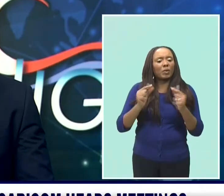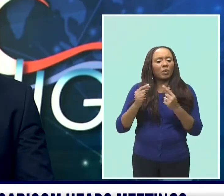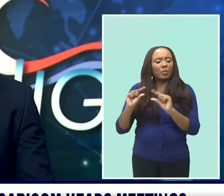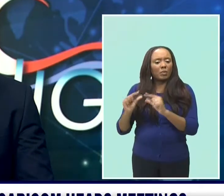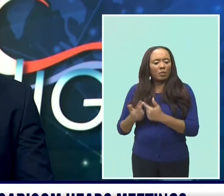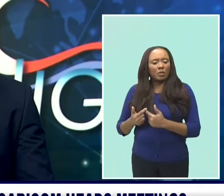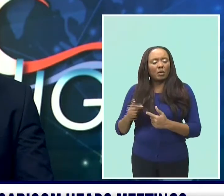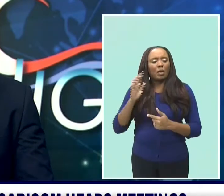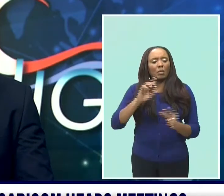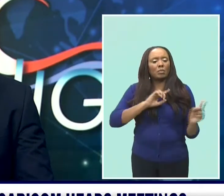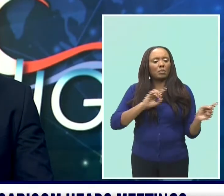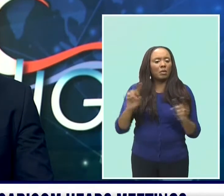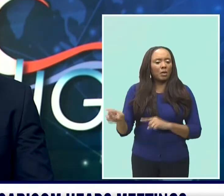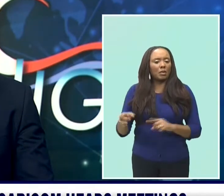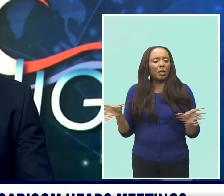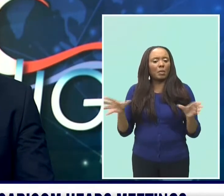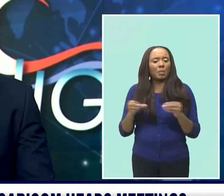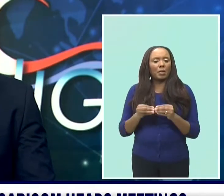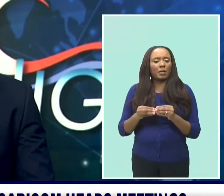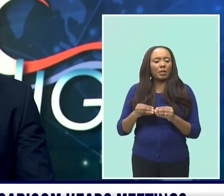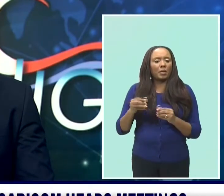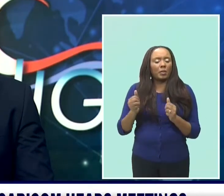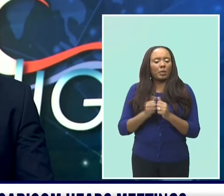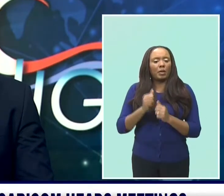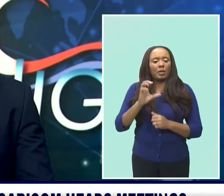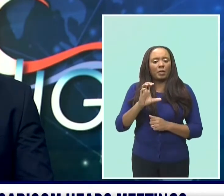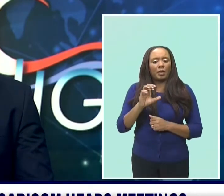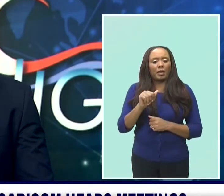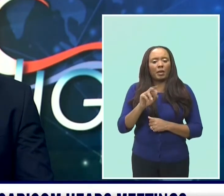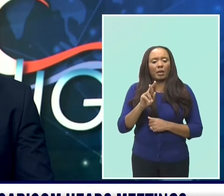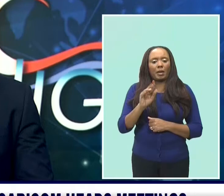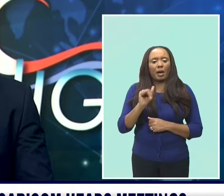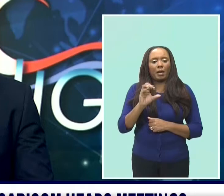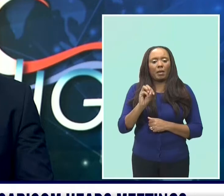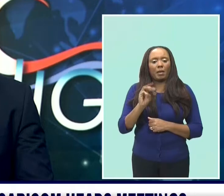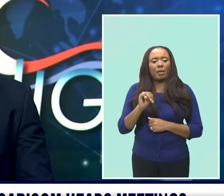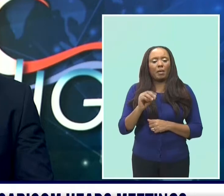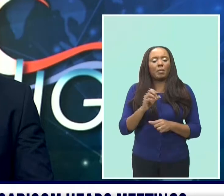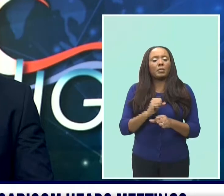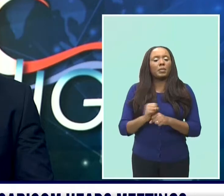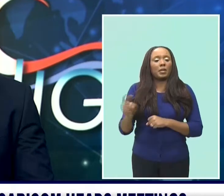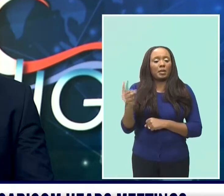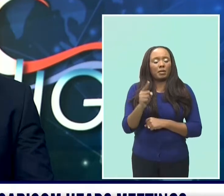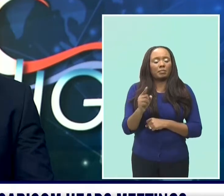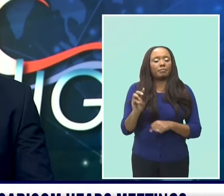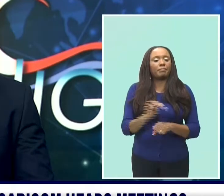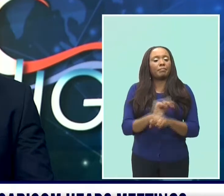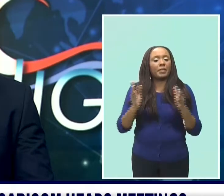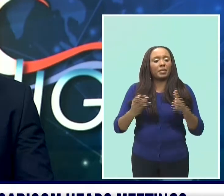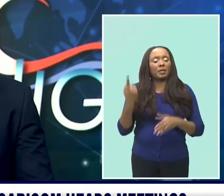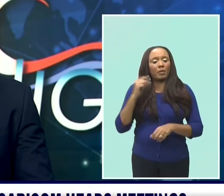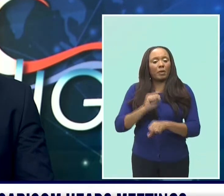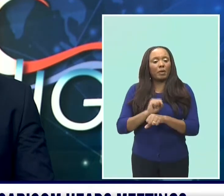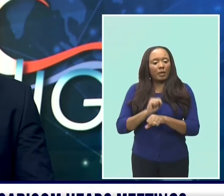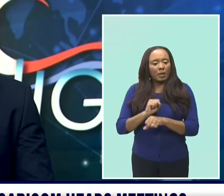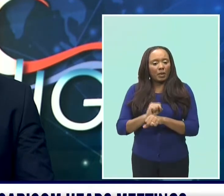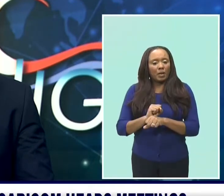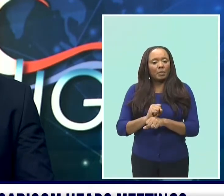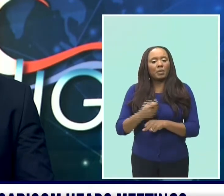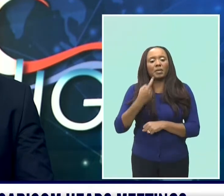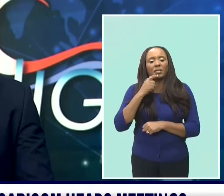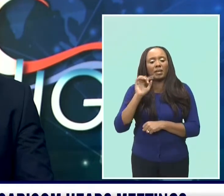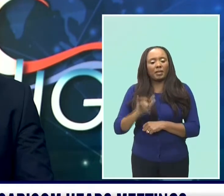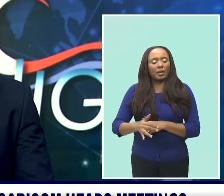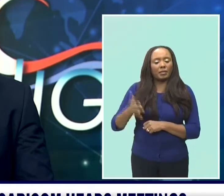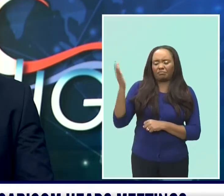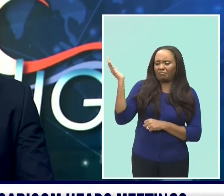the CARICOM Heads of Government meeting next year. This was revealed by Minister of Labour and Social Partnership Relations Colin Jordan as he addressed